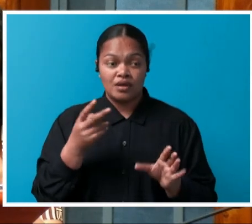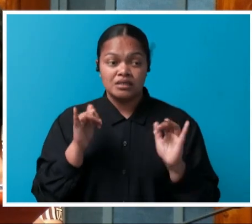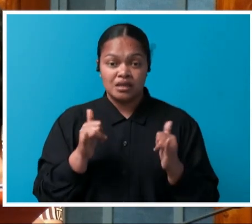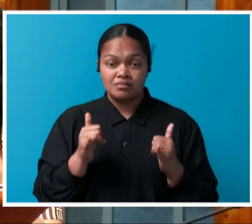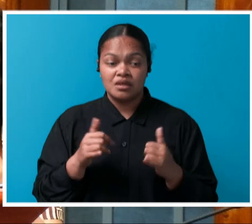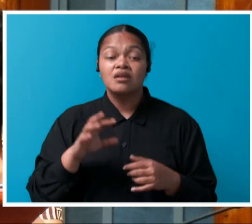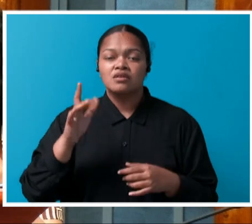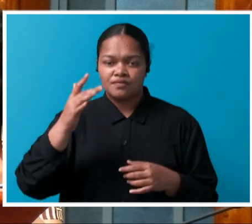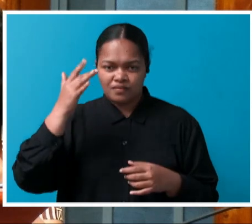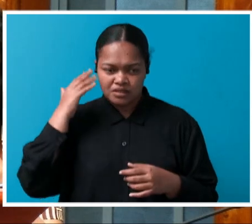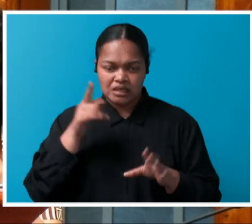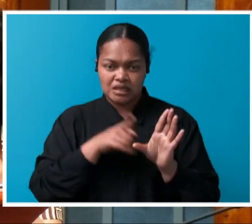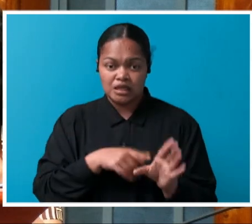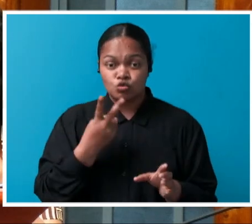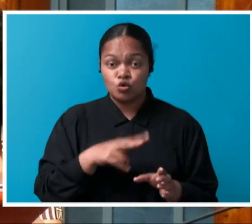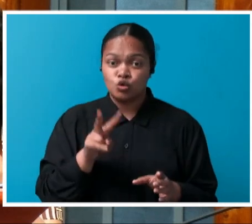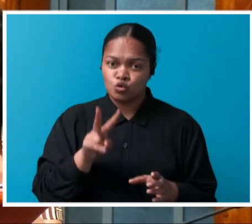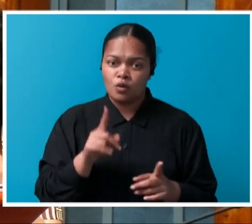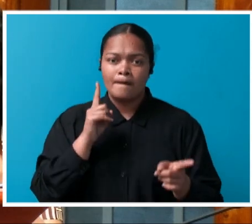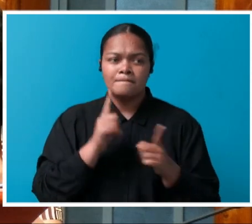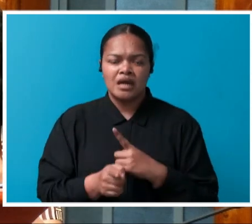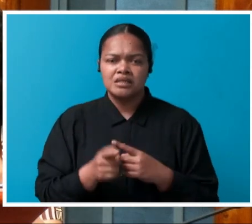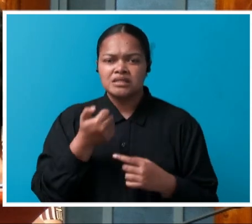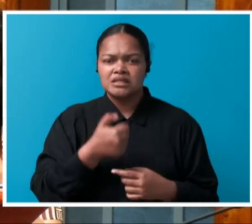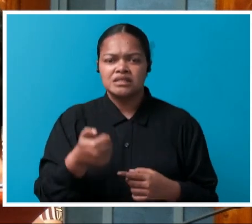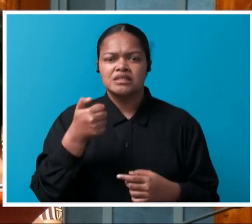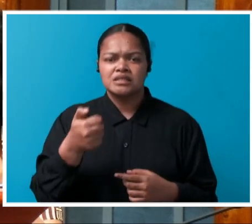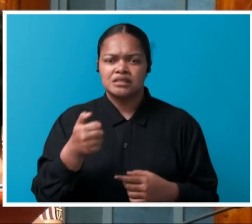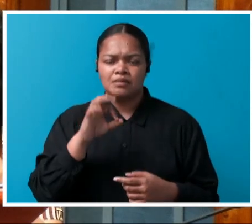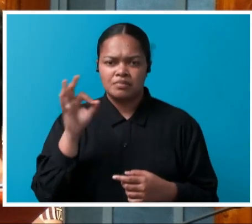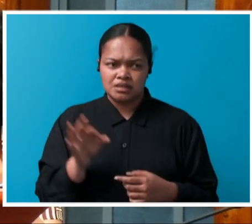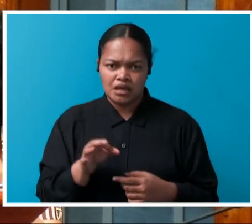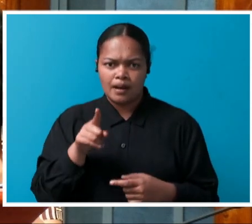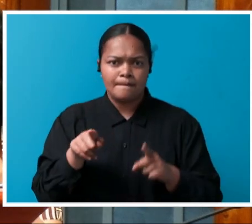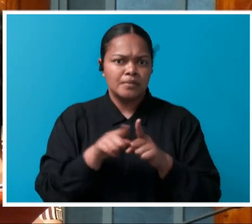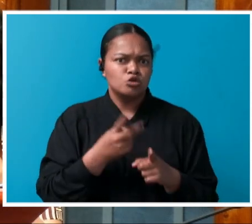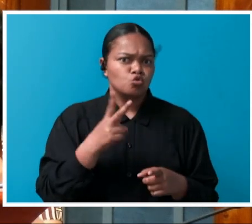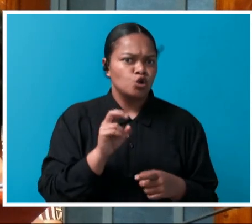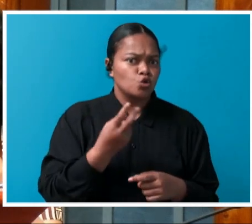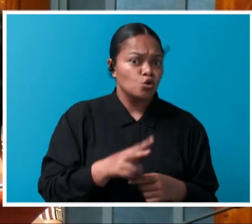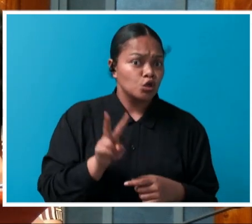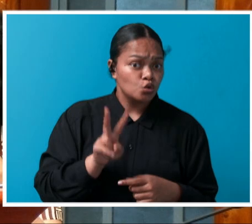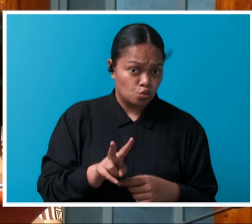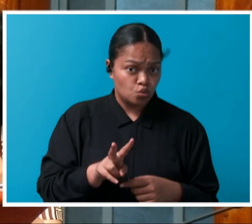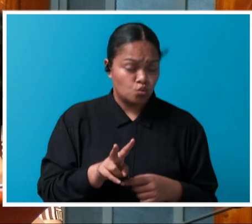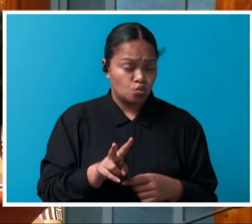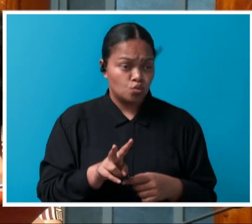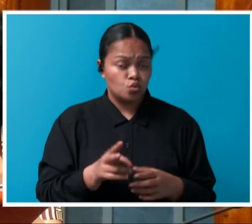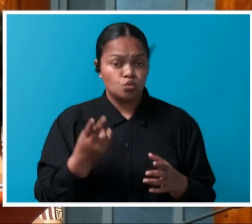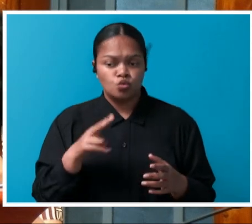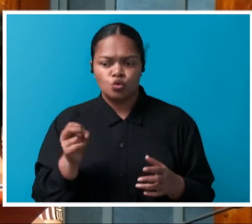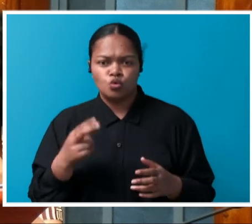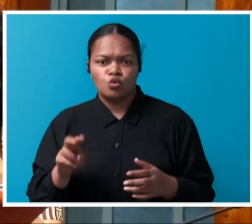reflection of the year 22, there has been a pass rate of 66%, which means from 2022 to the year 2024, there has